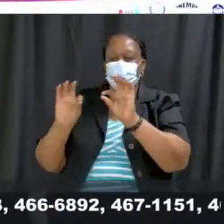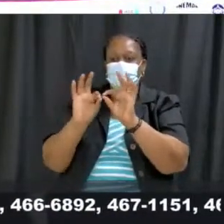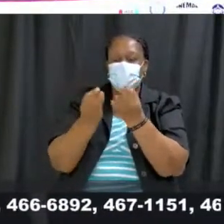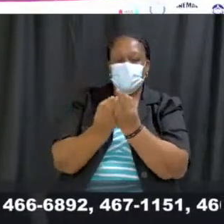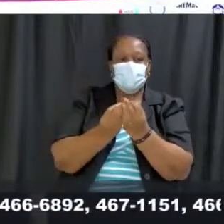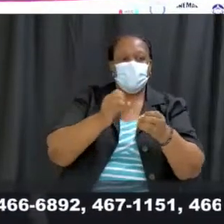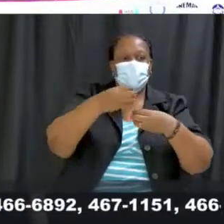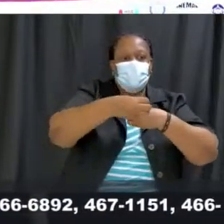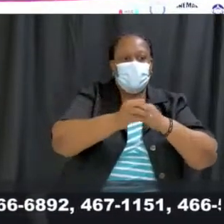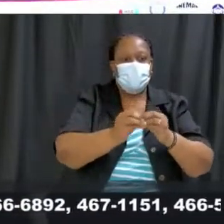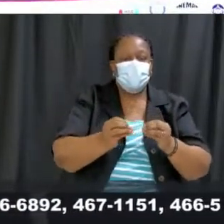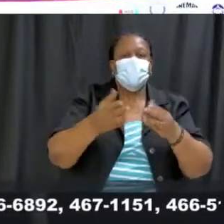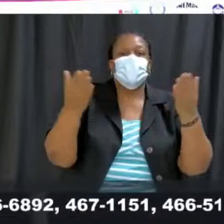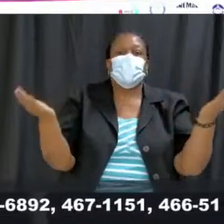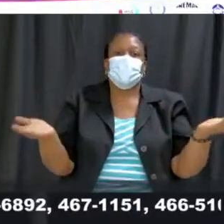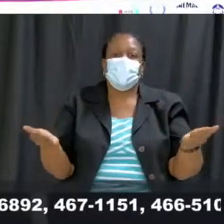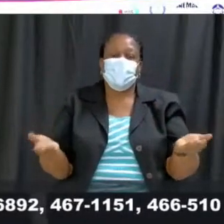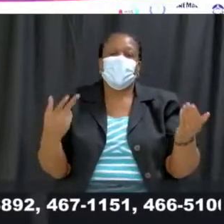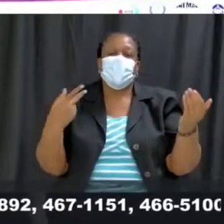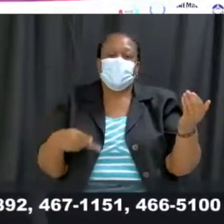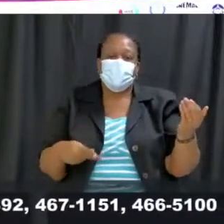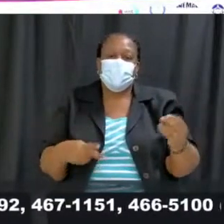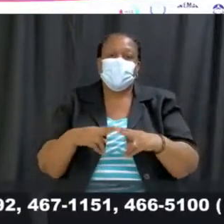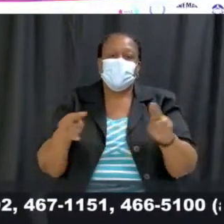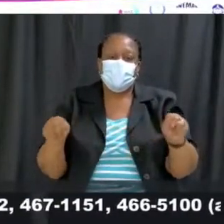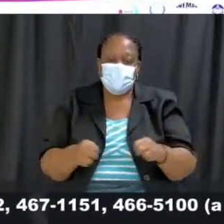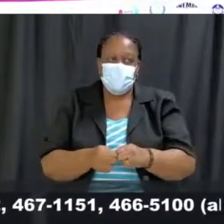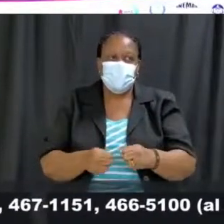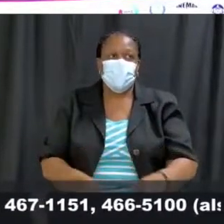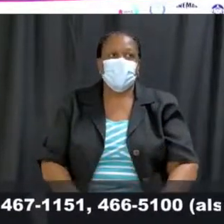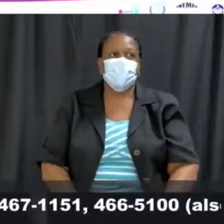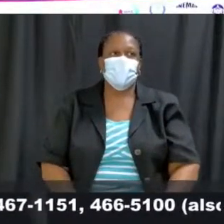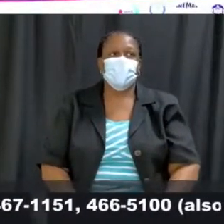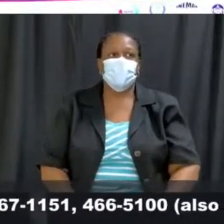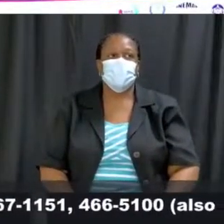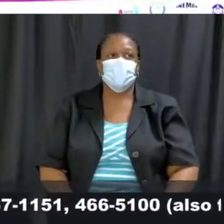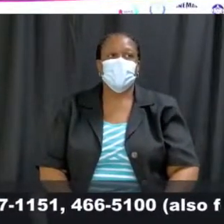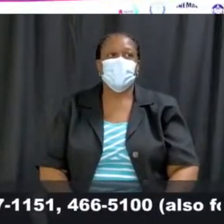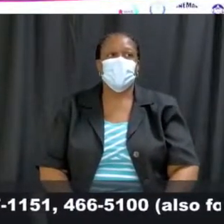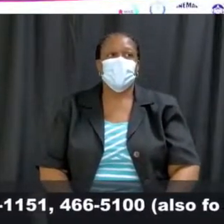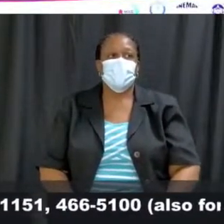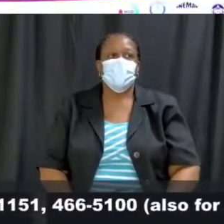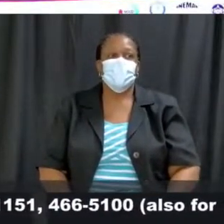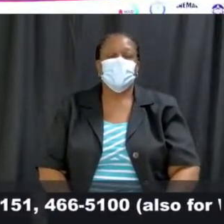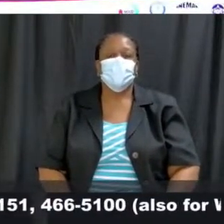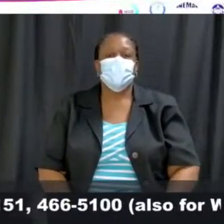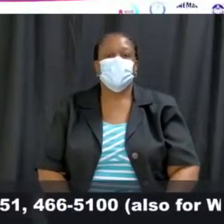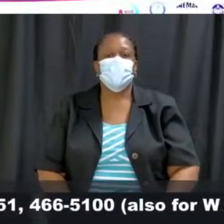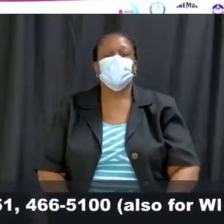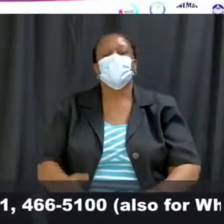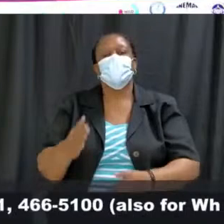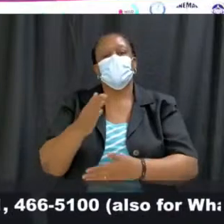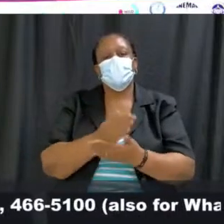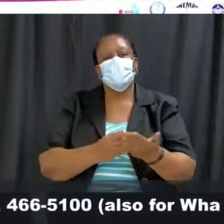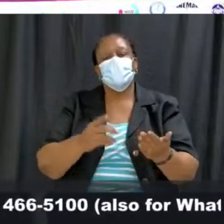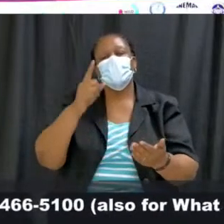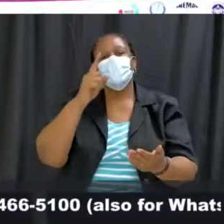Thank you, Dr. Law. Someone was saying to me that even though they are fully vaccinated with